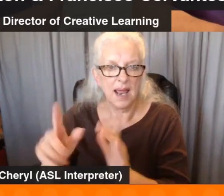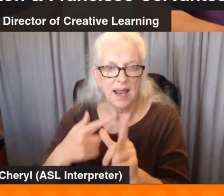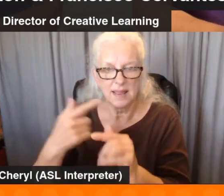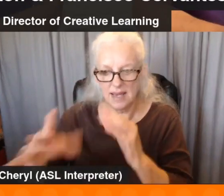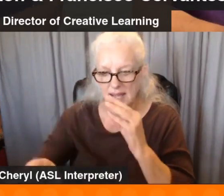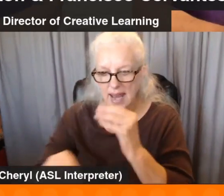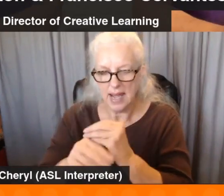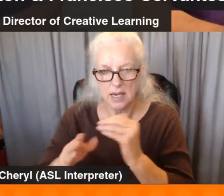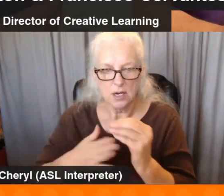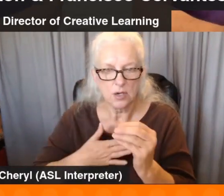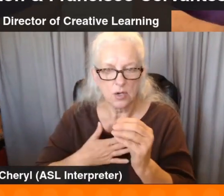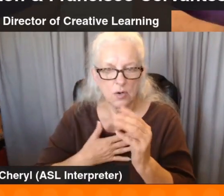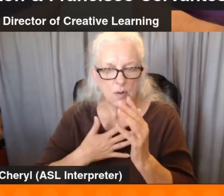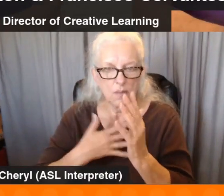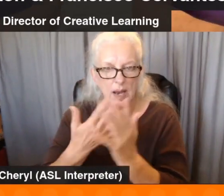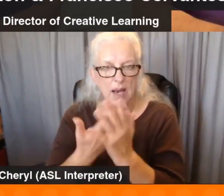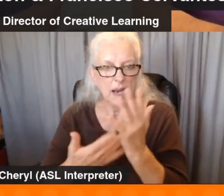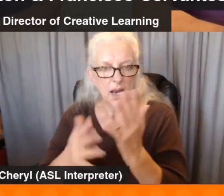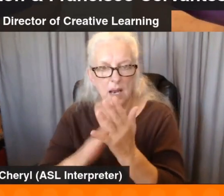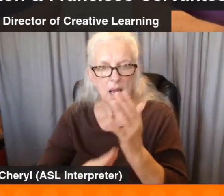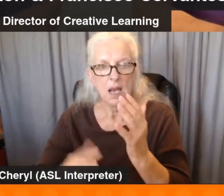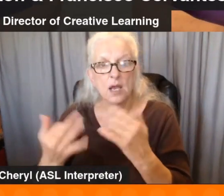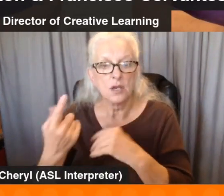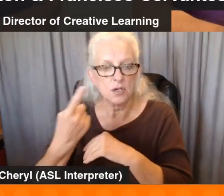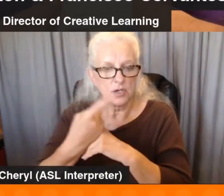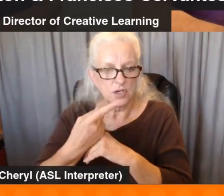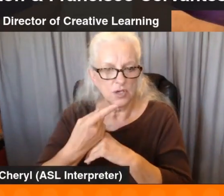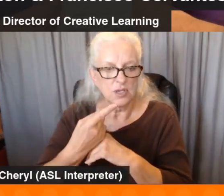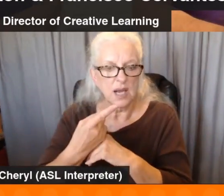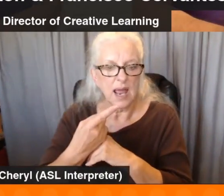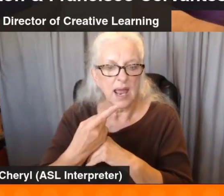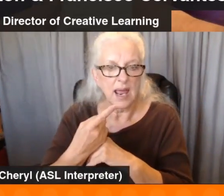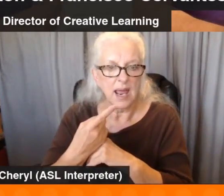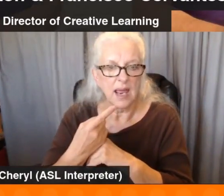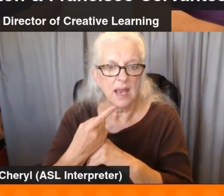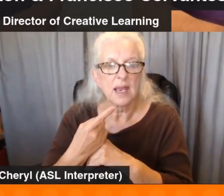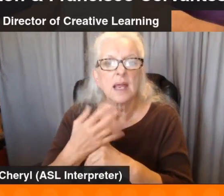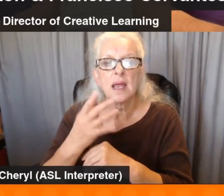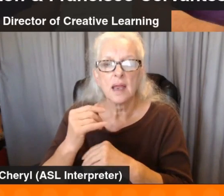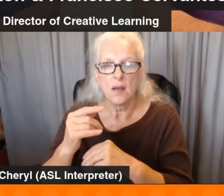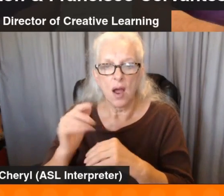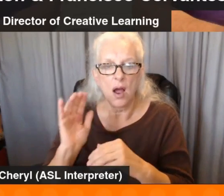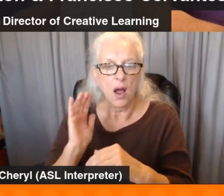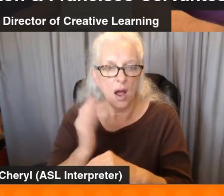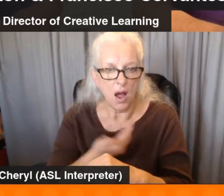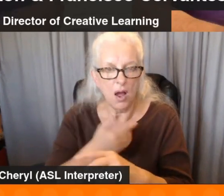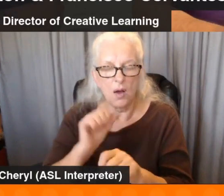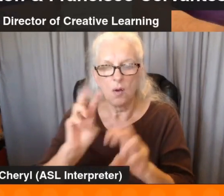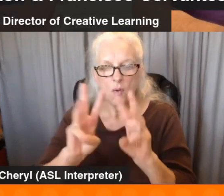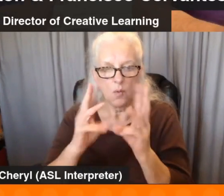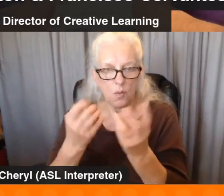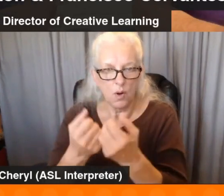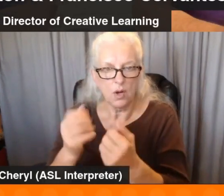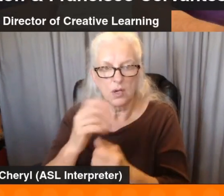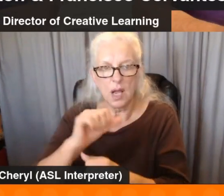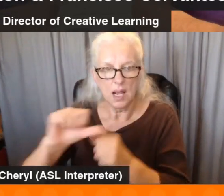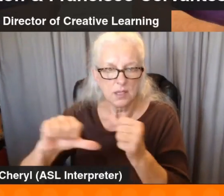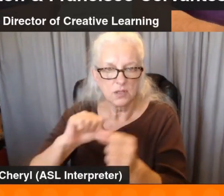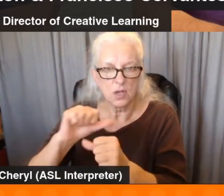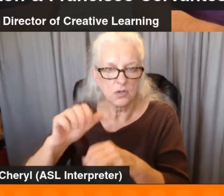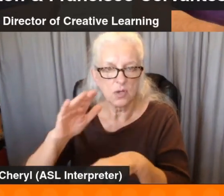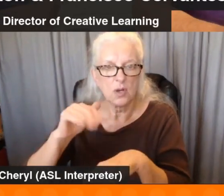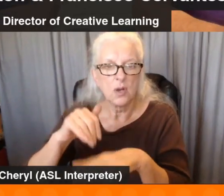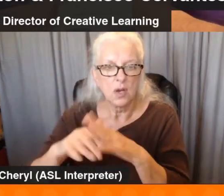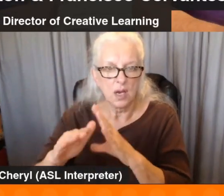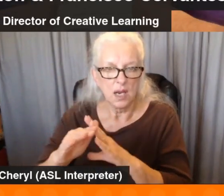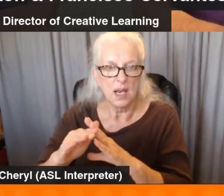agenda. All of today's panels and Ignite talks will take place on stages. All workshops and social sessions will be